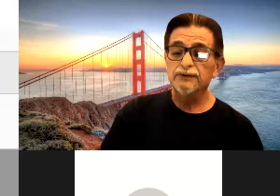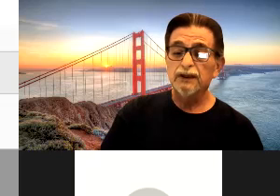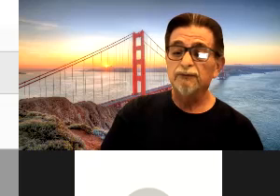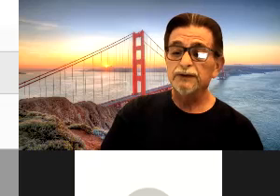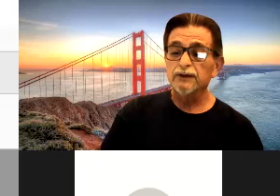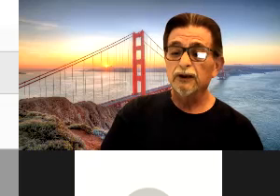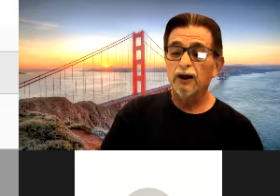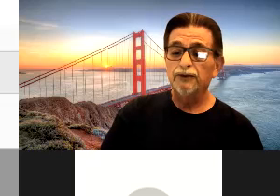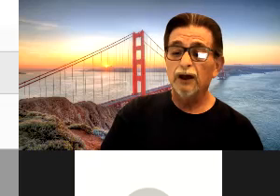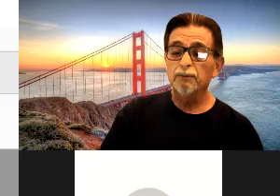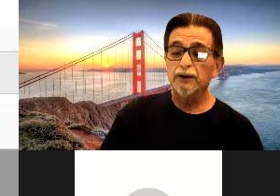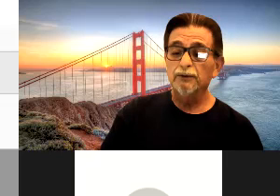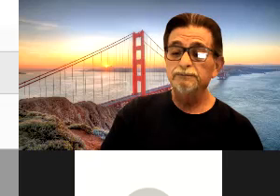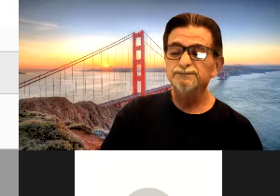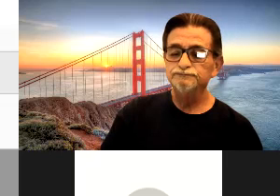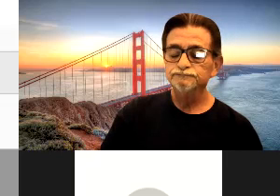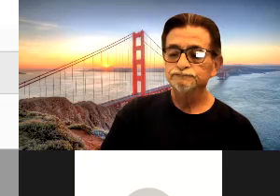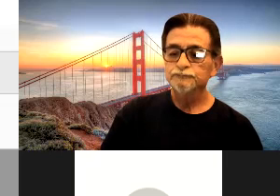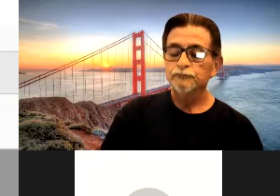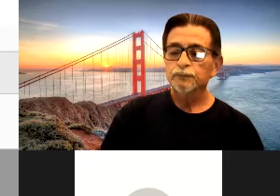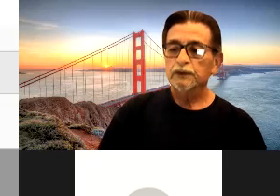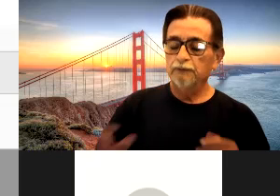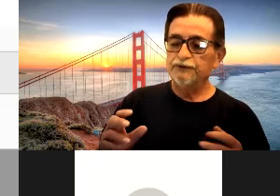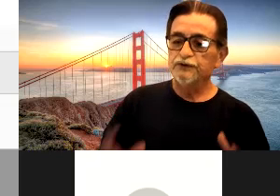If it's a non-metal,